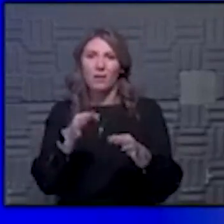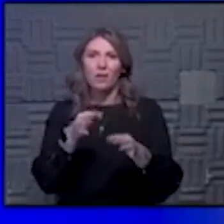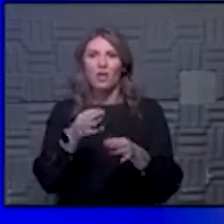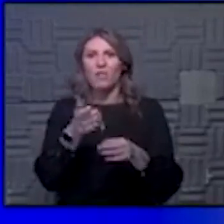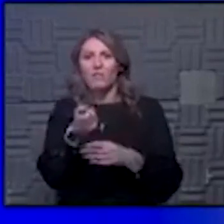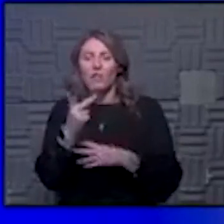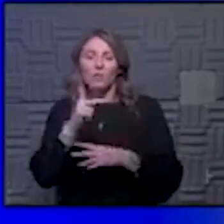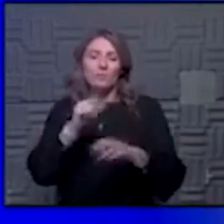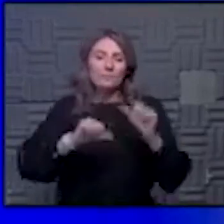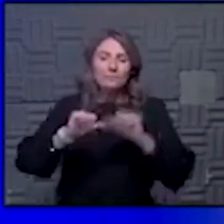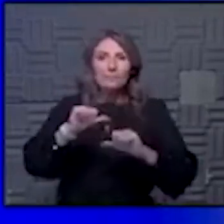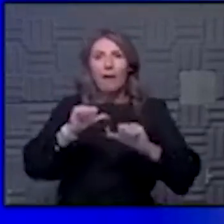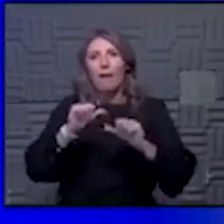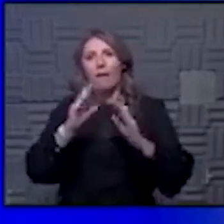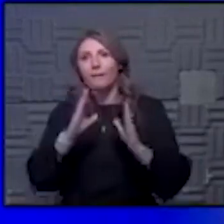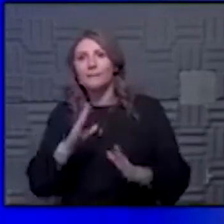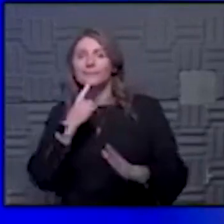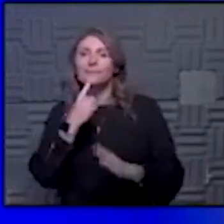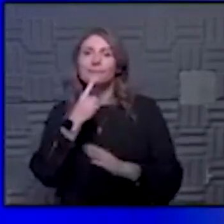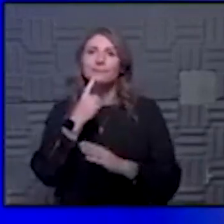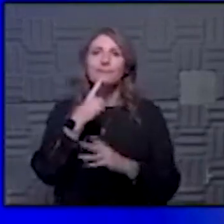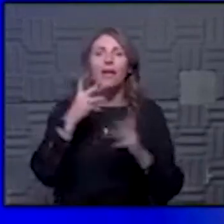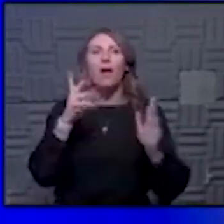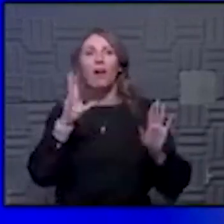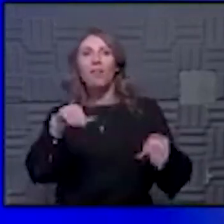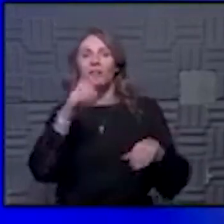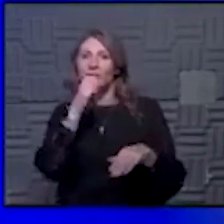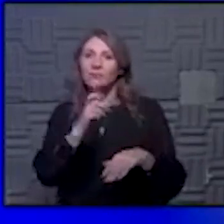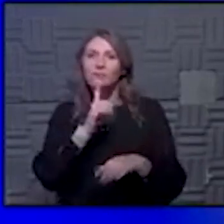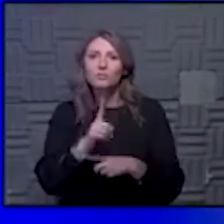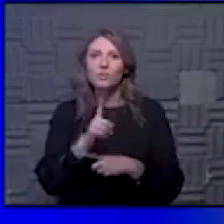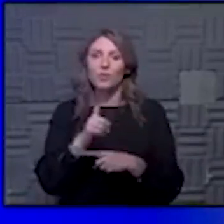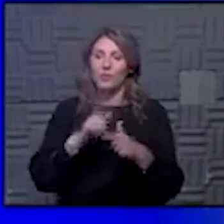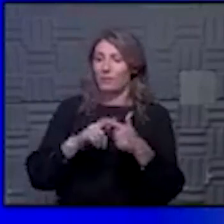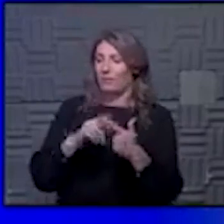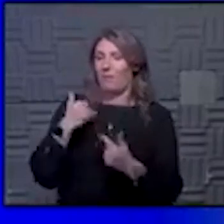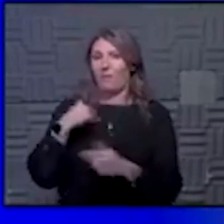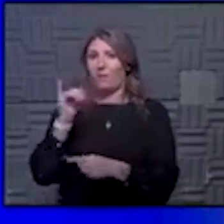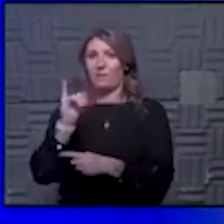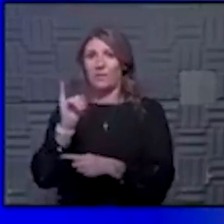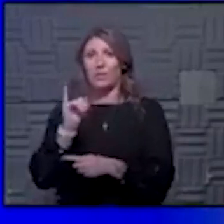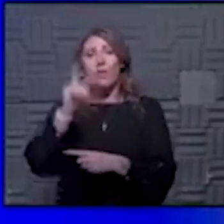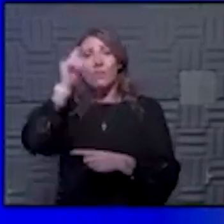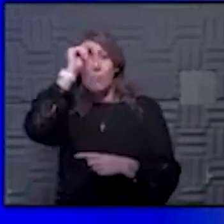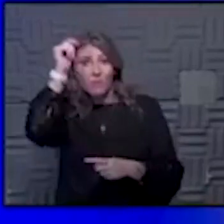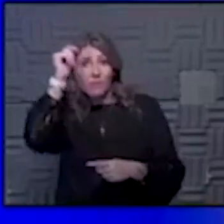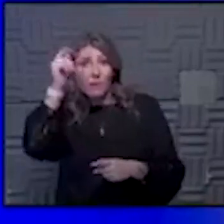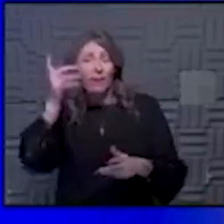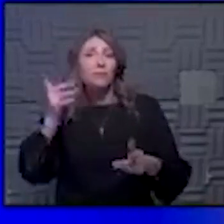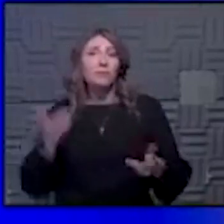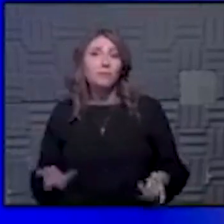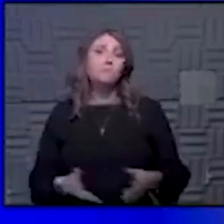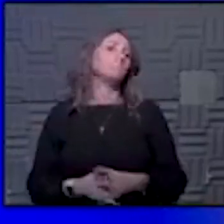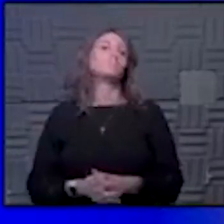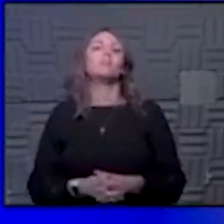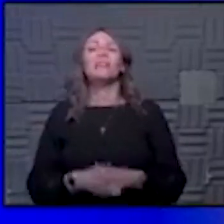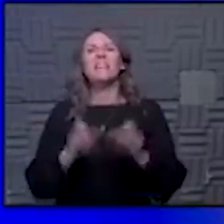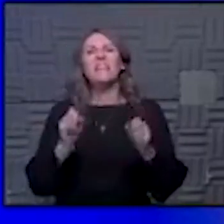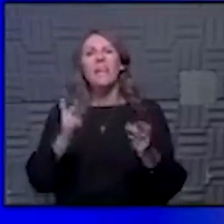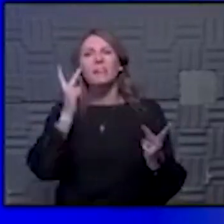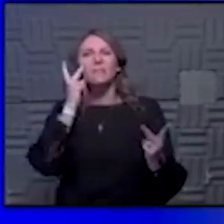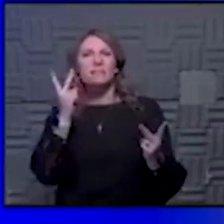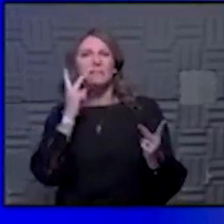saying, no, that's not true. If you have an infection, you have an infection. You'll have other people who say, well, maybe it is. I think theoretically we can see